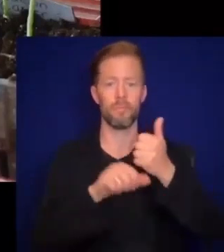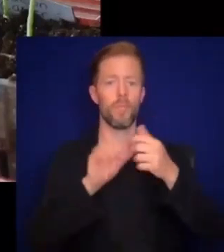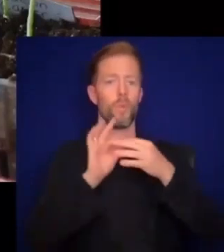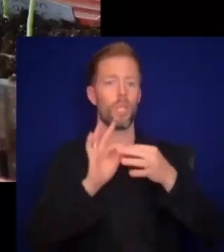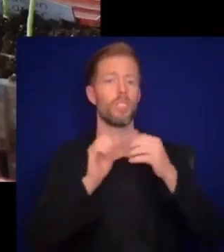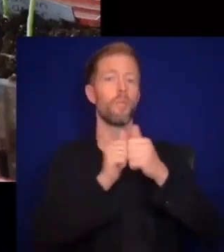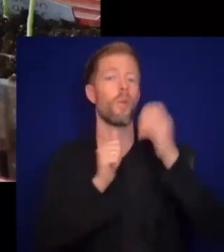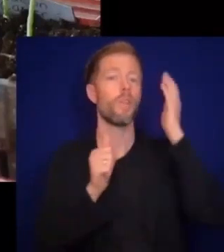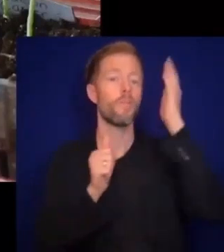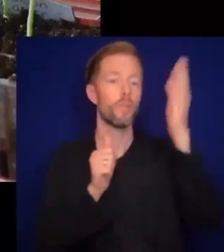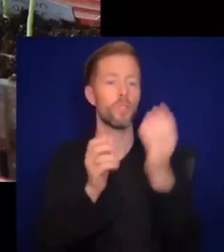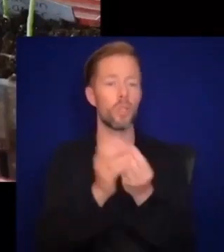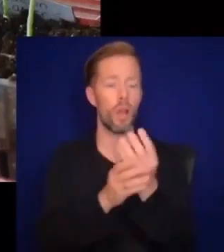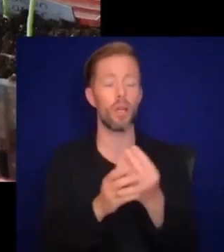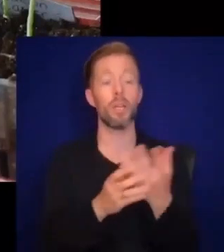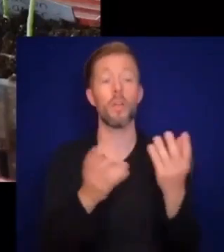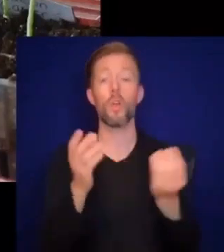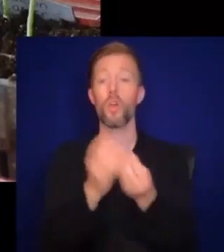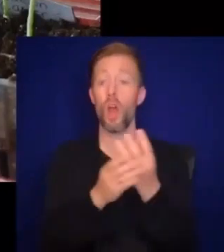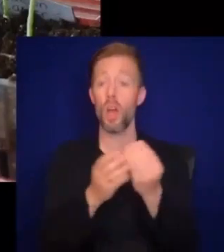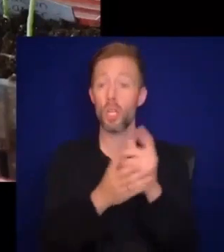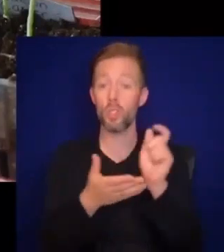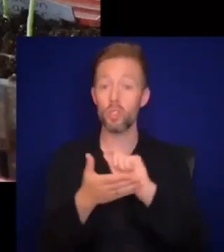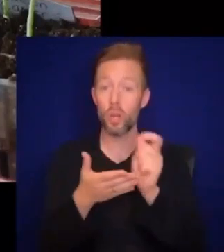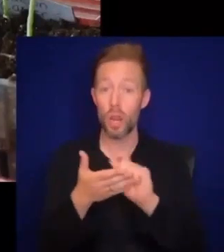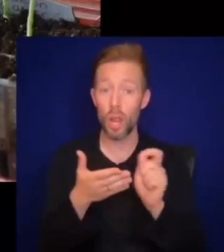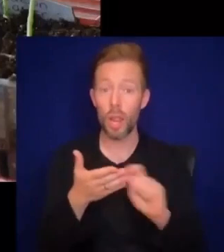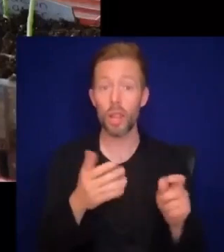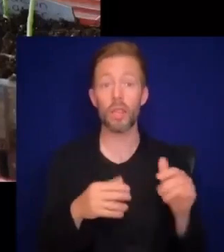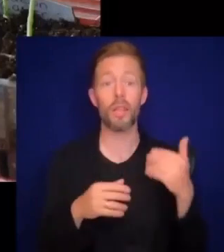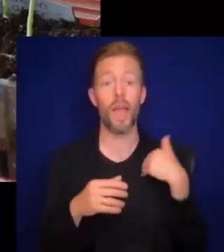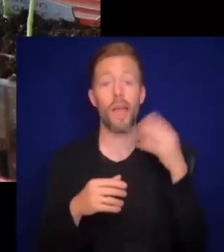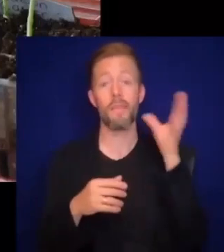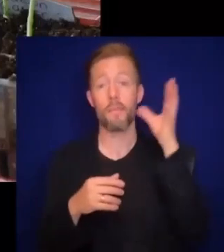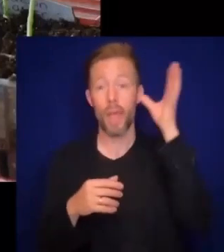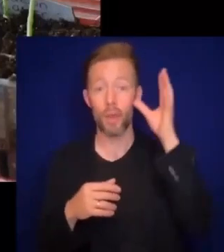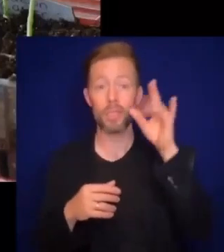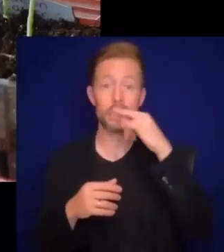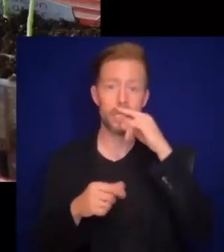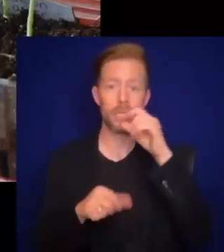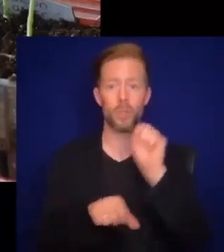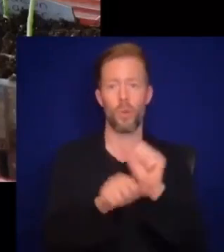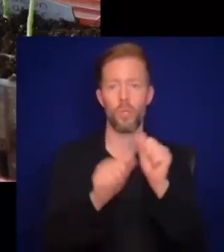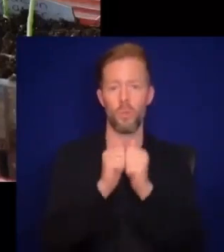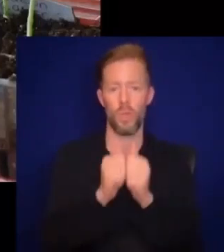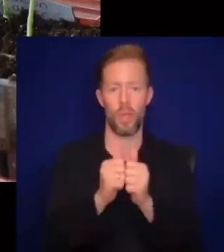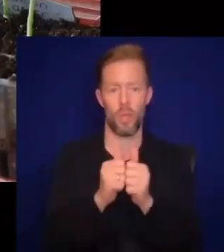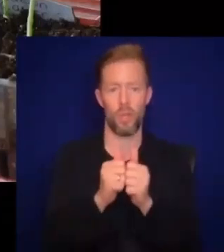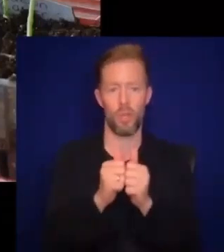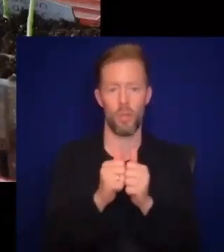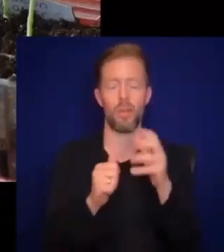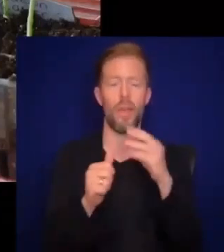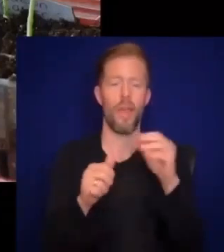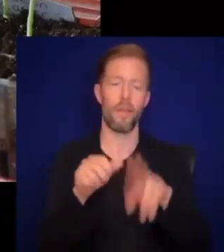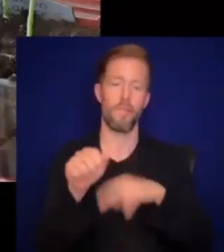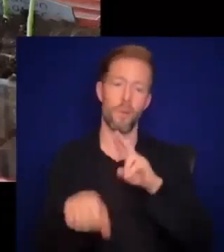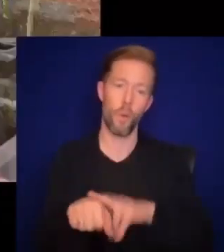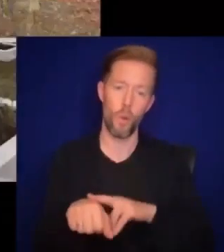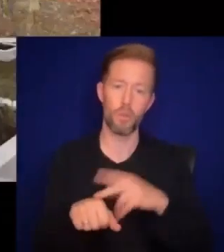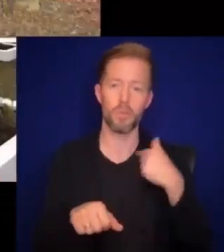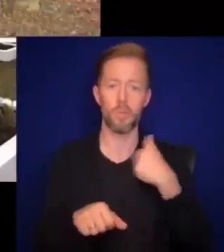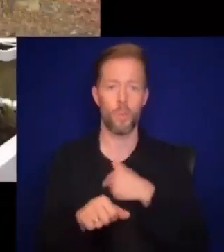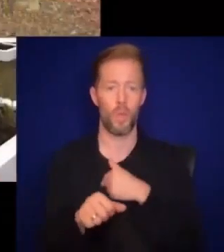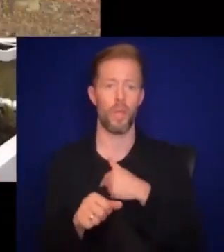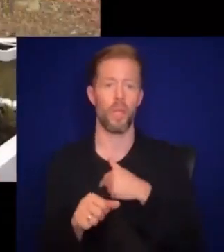the future gardens. We do garden journals. We have parents and kids working together. And